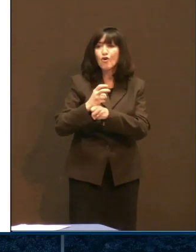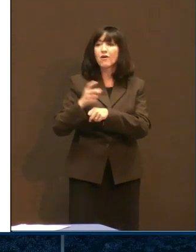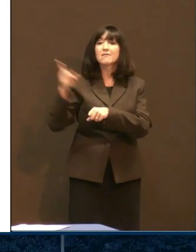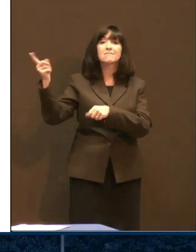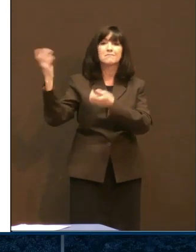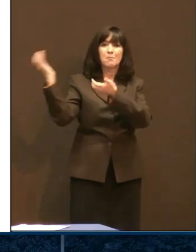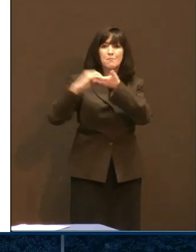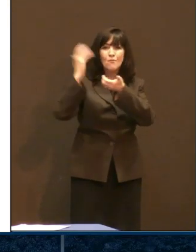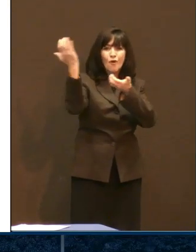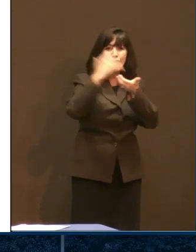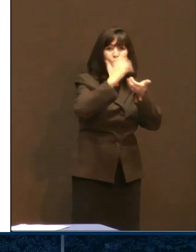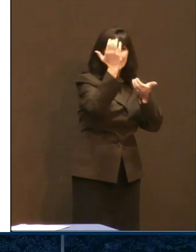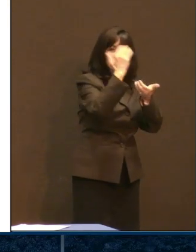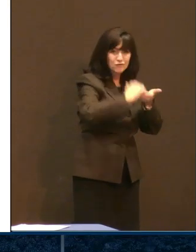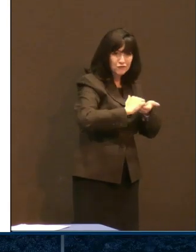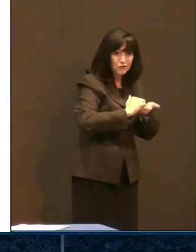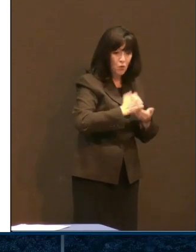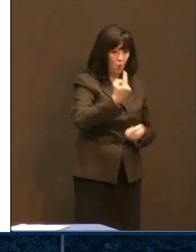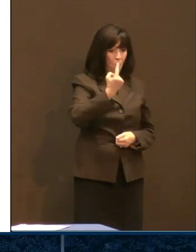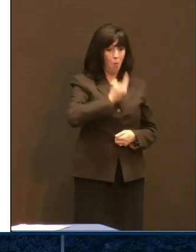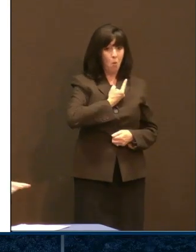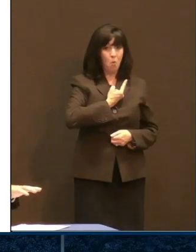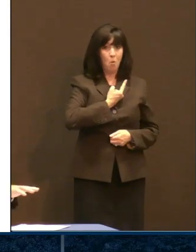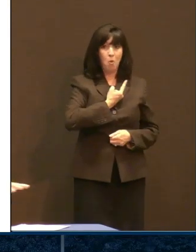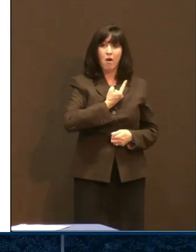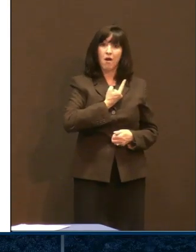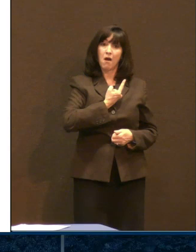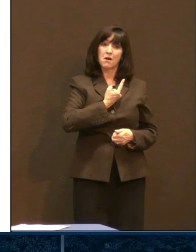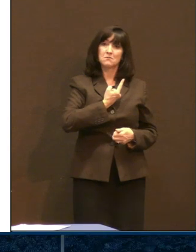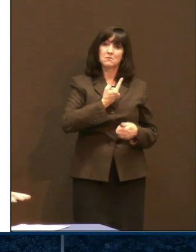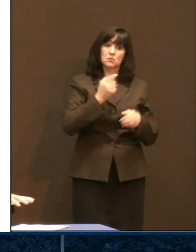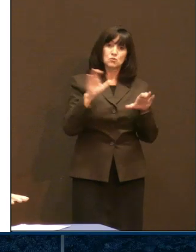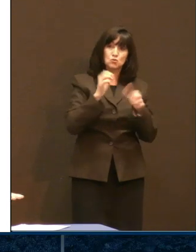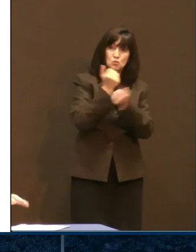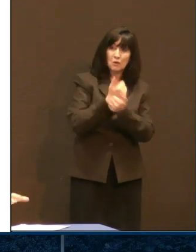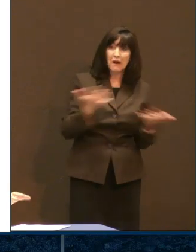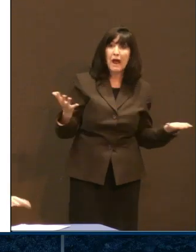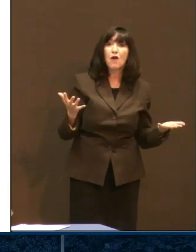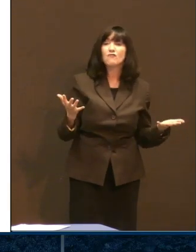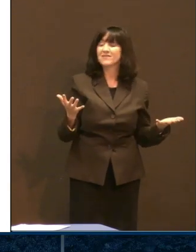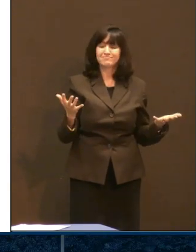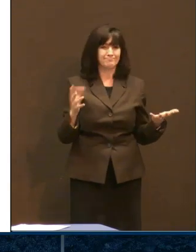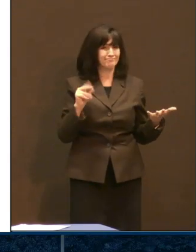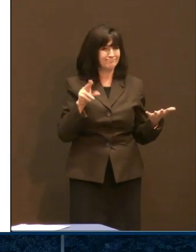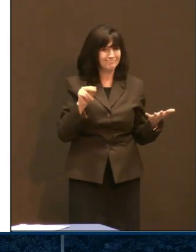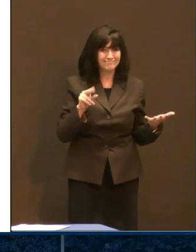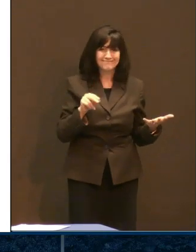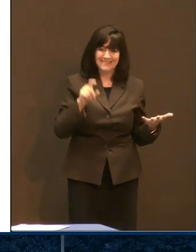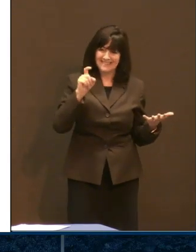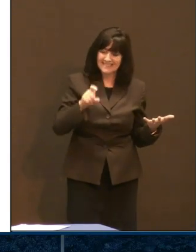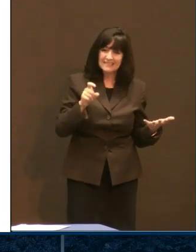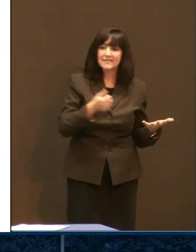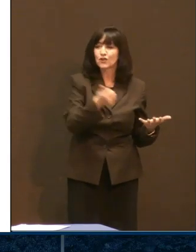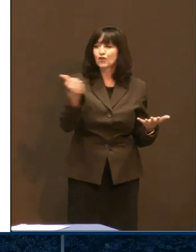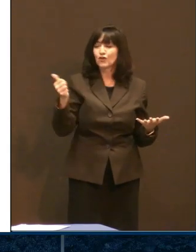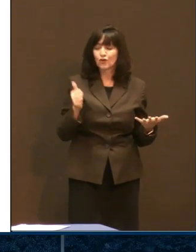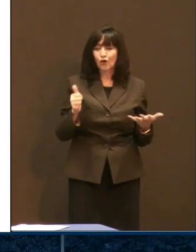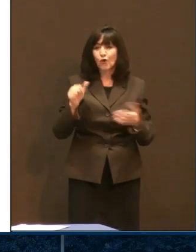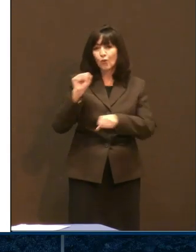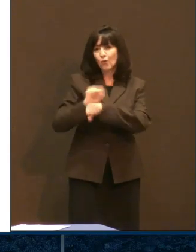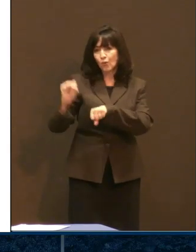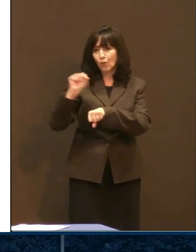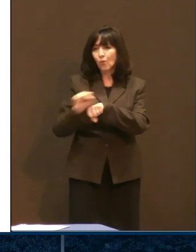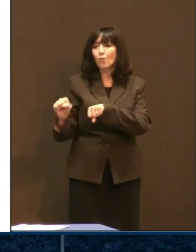be the backbone of that operation on a more distributed kind of site-based outreach, as opposed